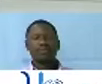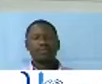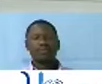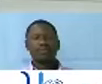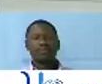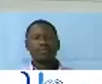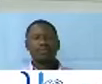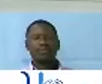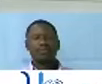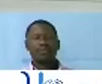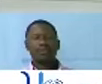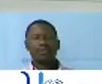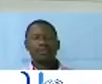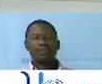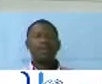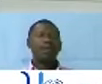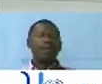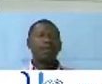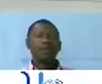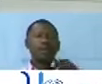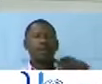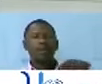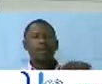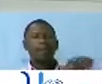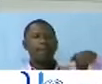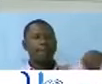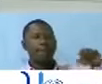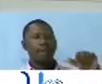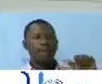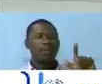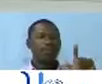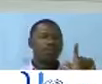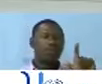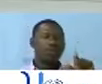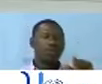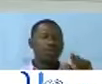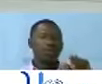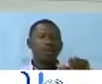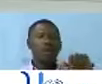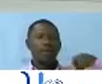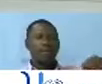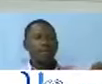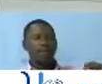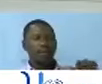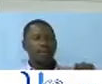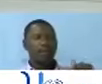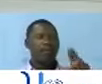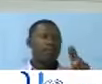And he had actually made public statements that he will lock up lawyers.